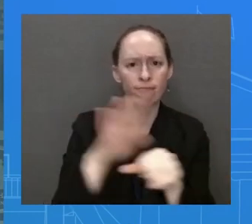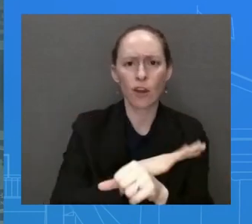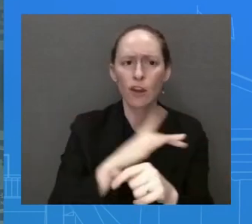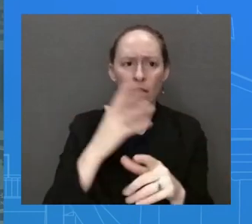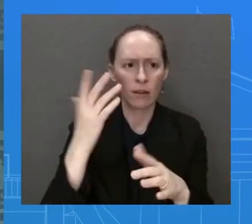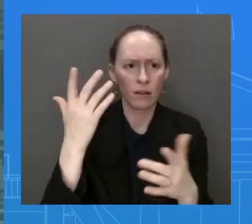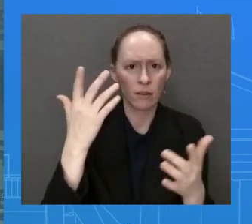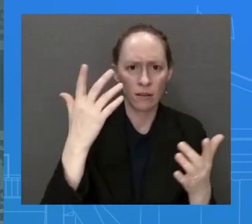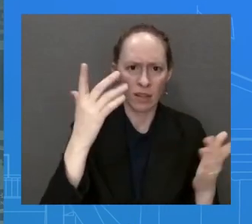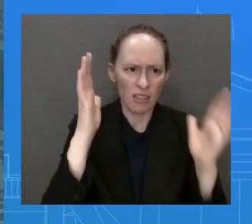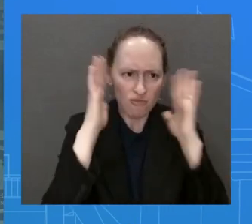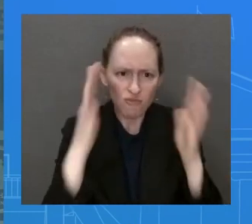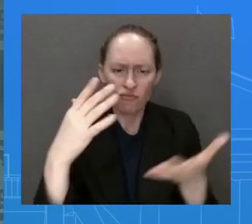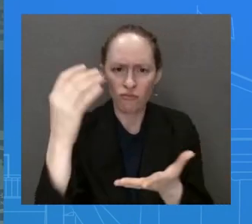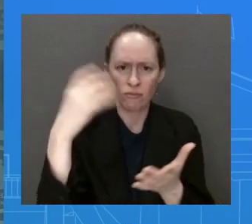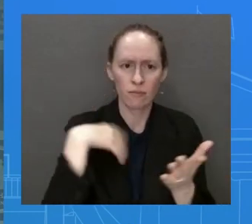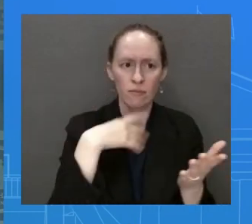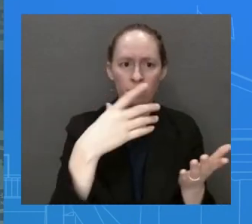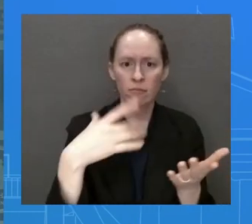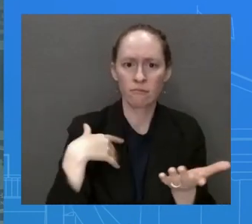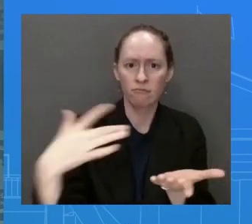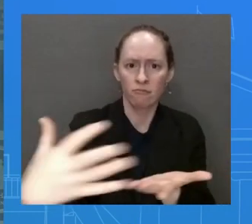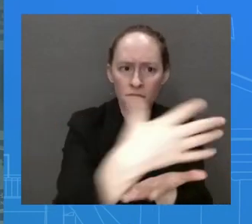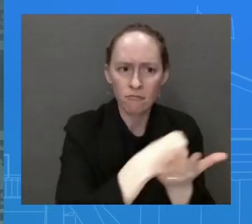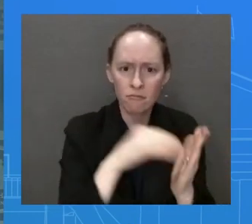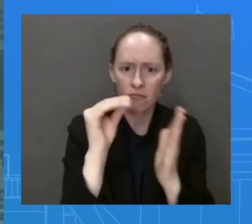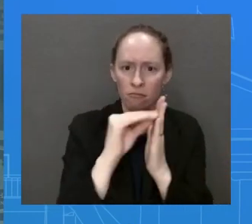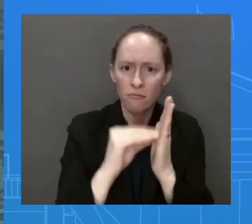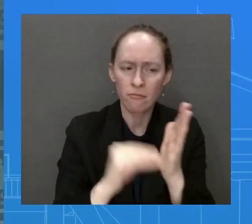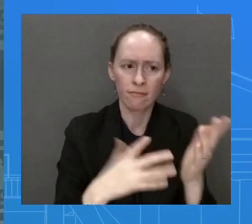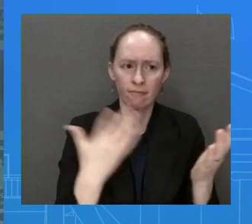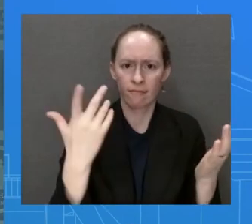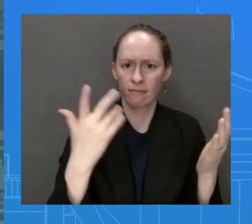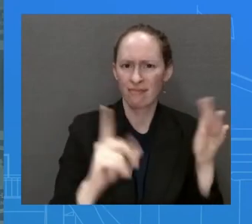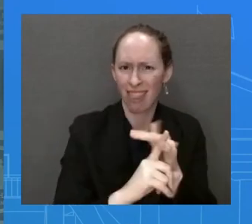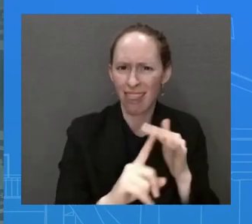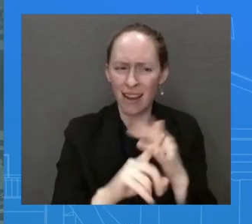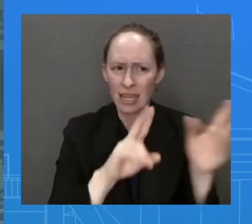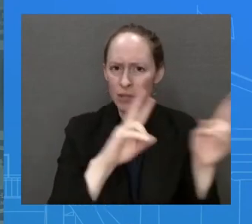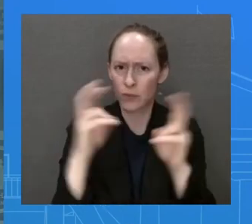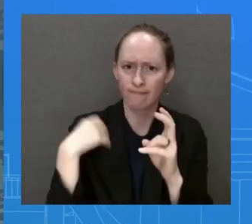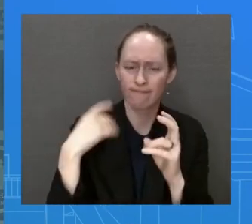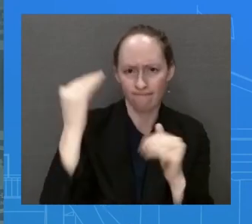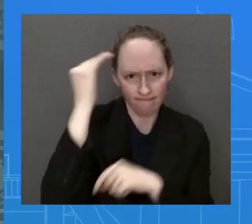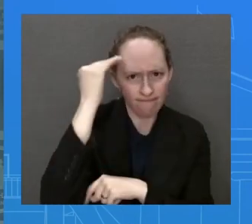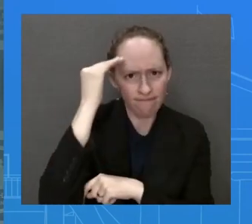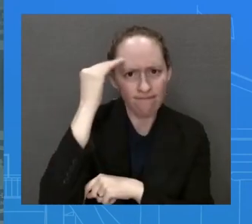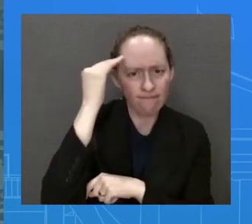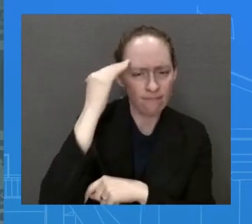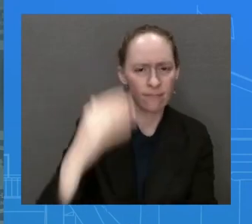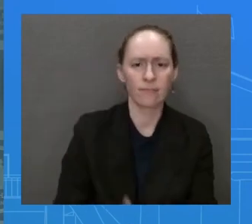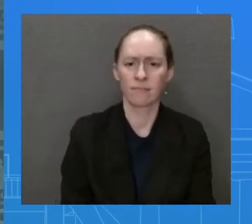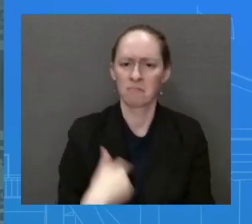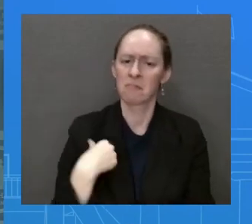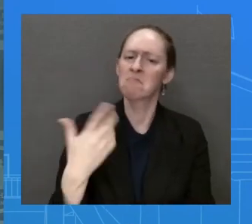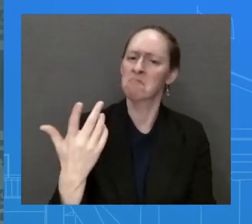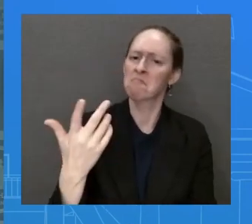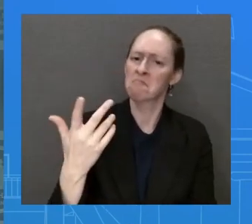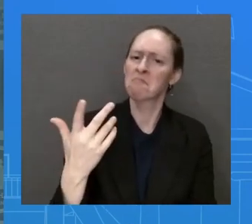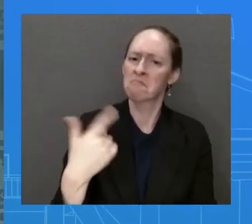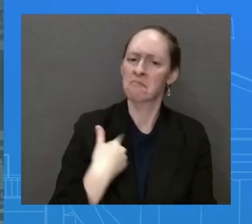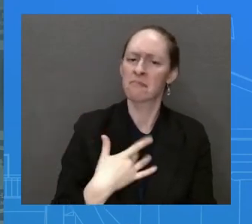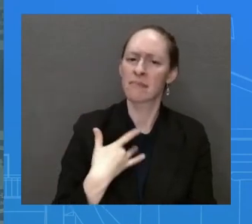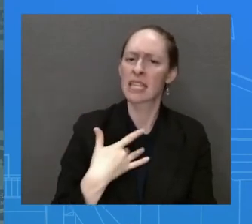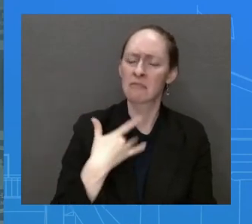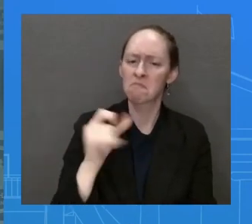that we have confidence in many of these leaders that we are doing what we can do and will continue to do more as